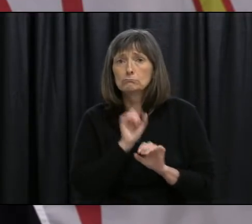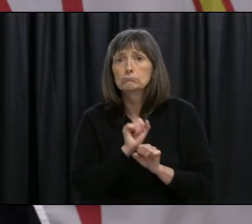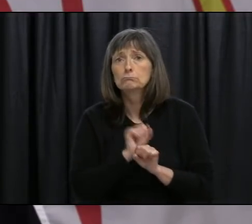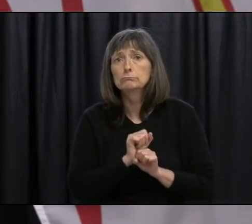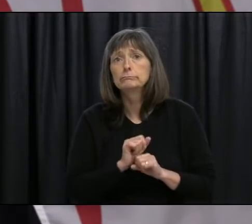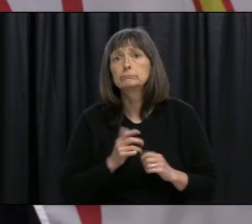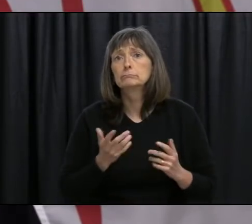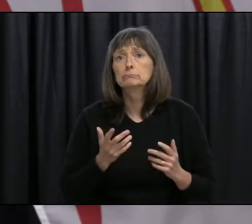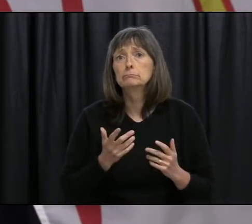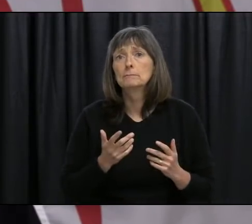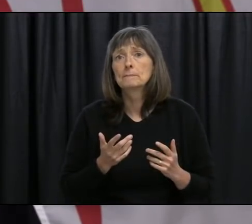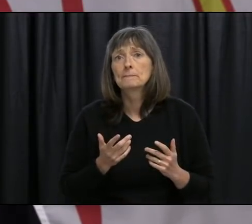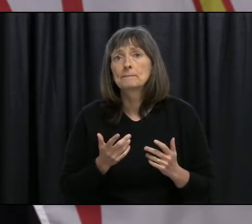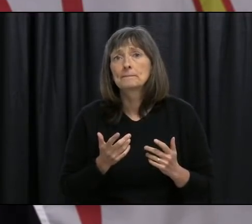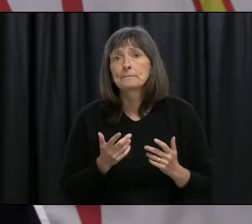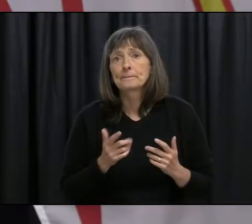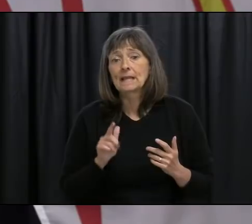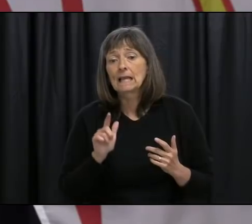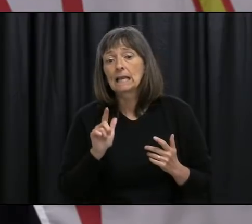at